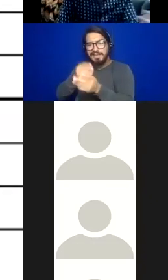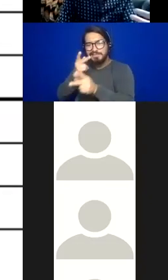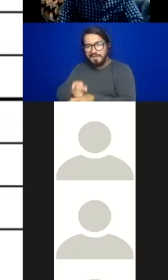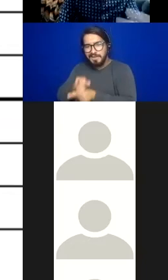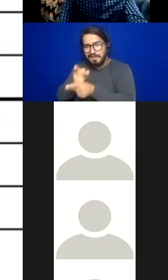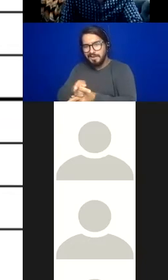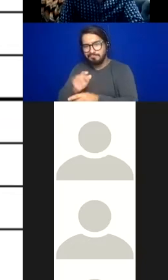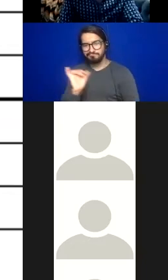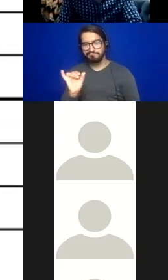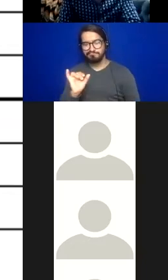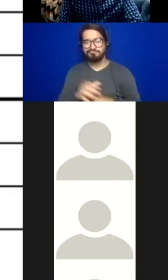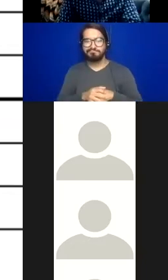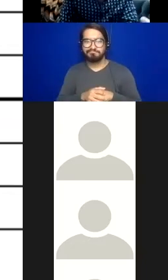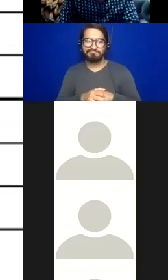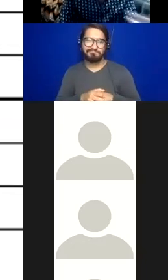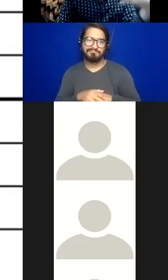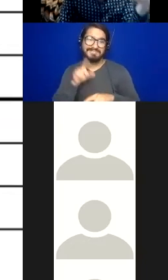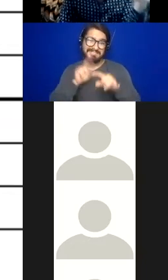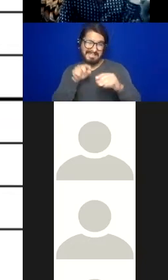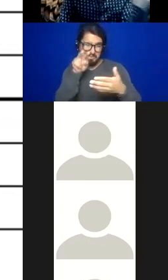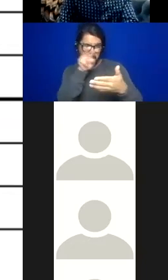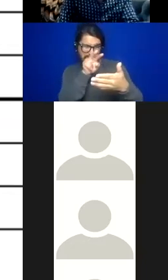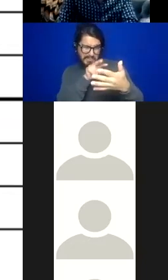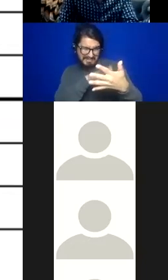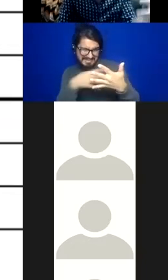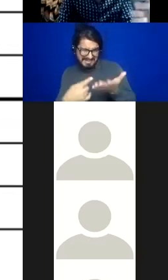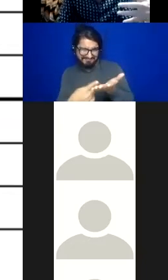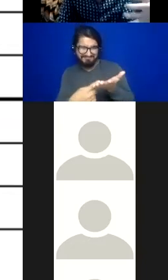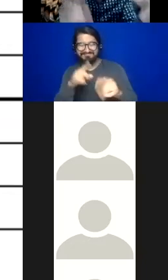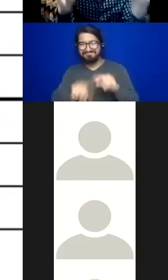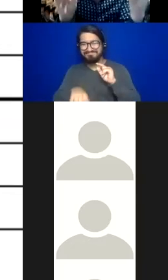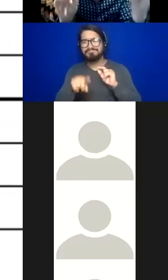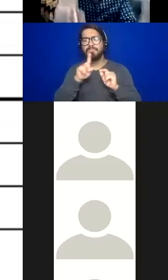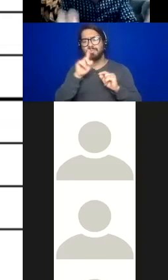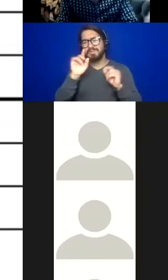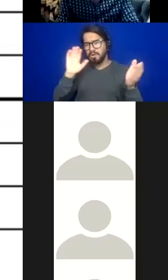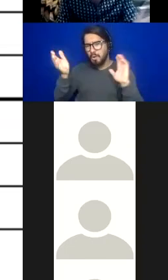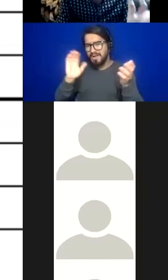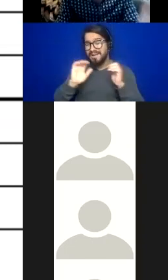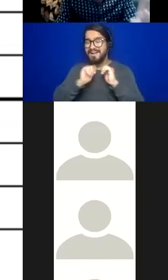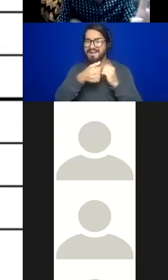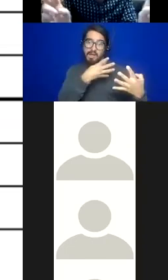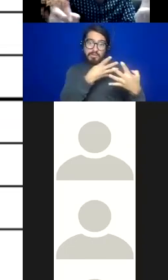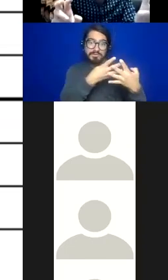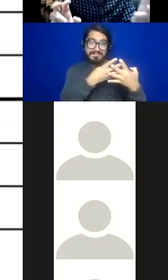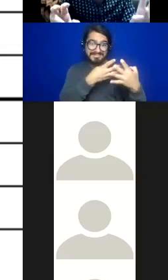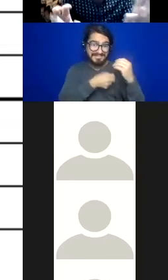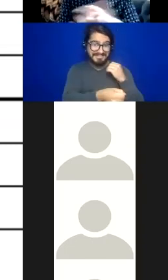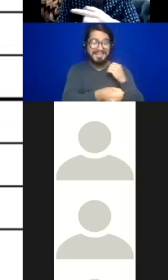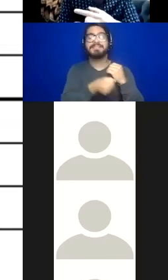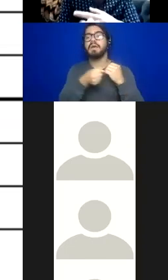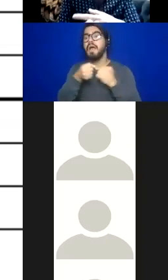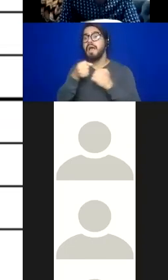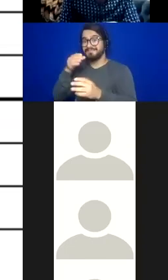And so I'm not going to be able to go through this whole chart, but it's a comparison between incarceration in jails and prisons and